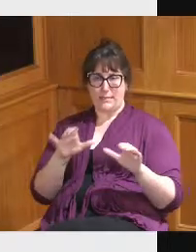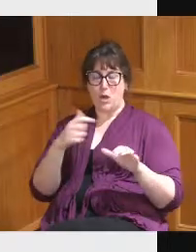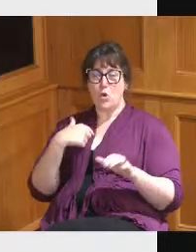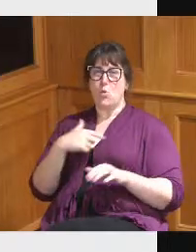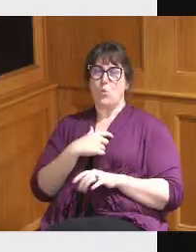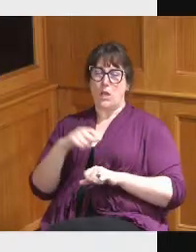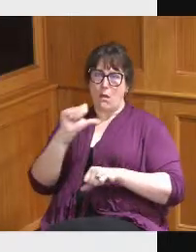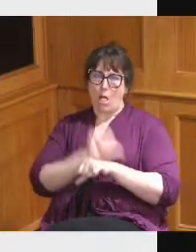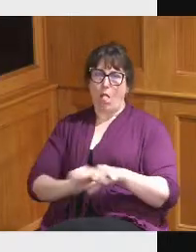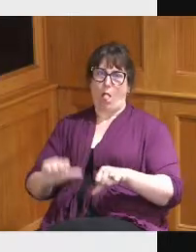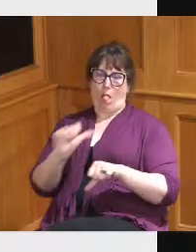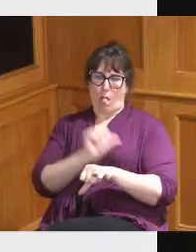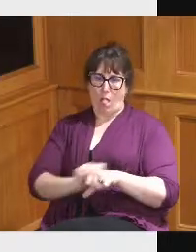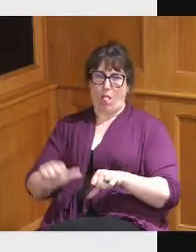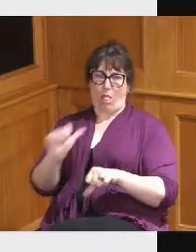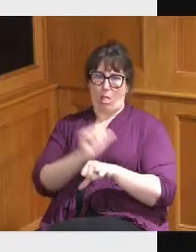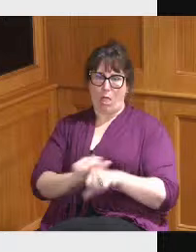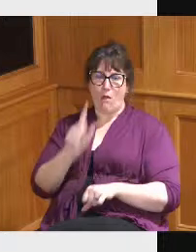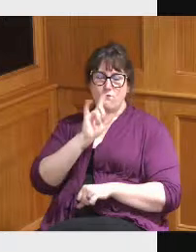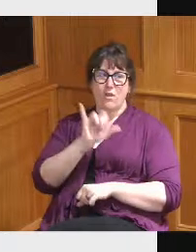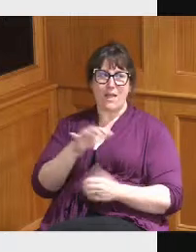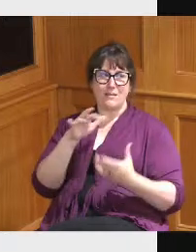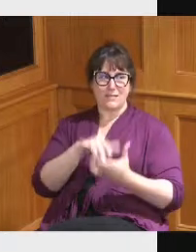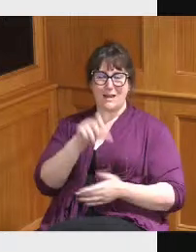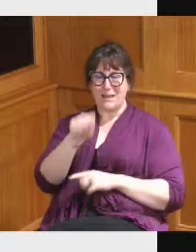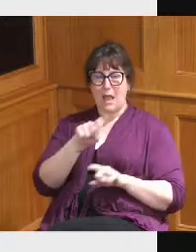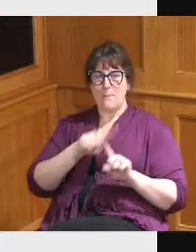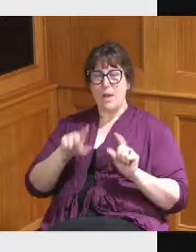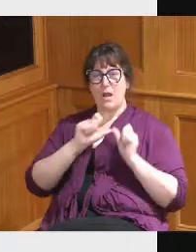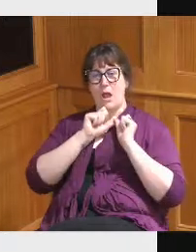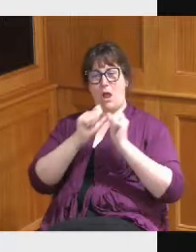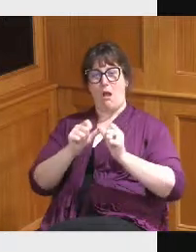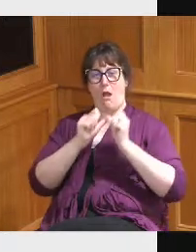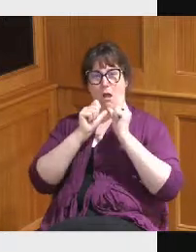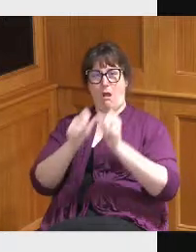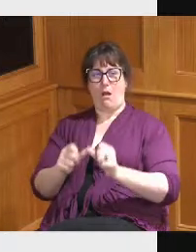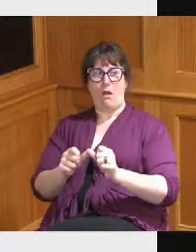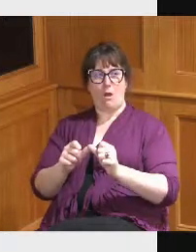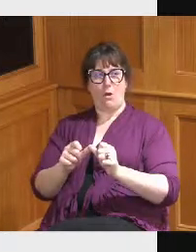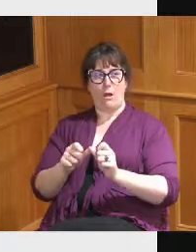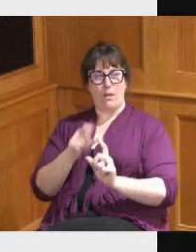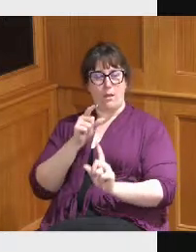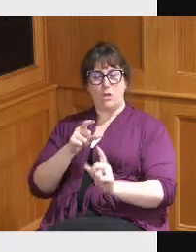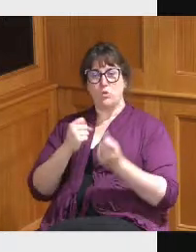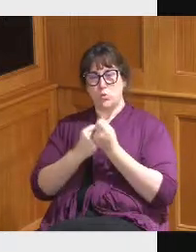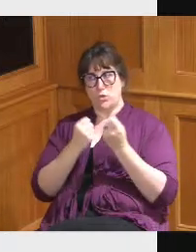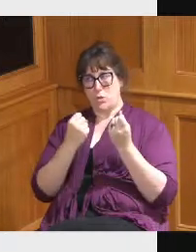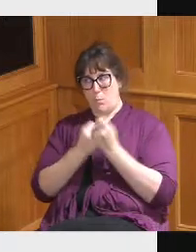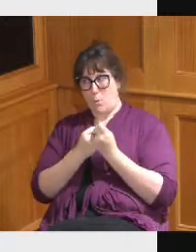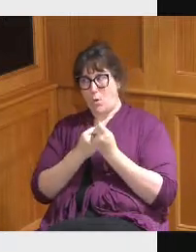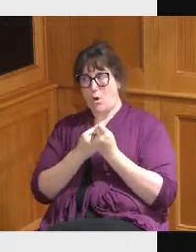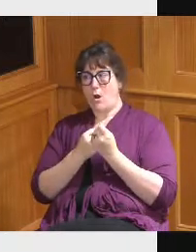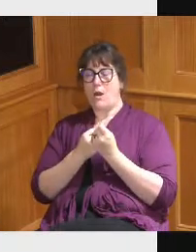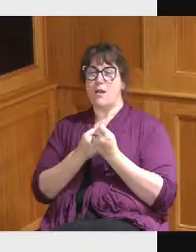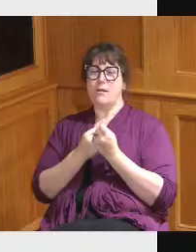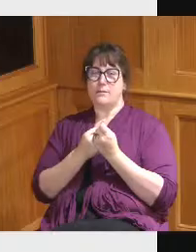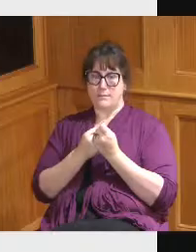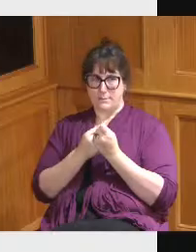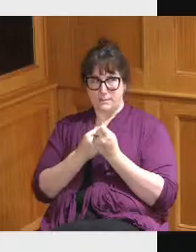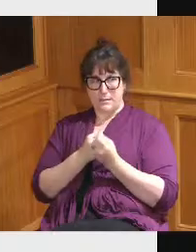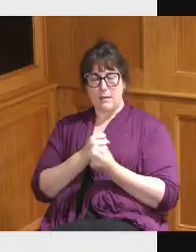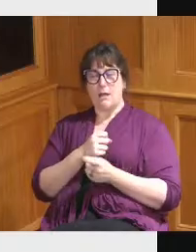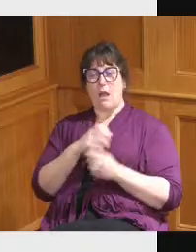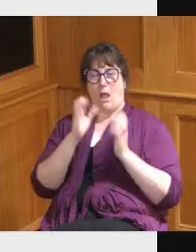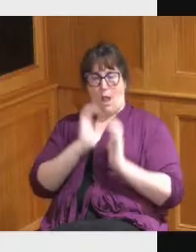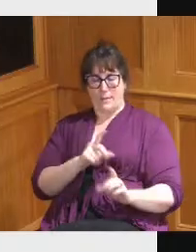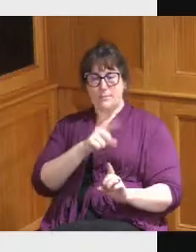do the feasibility study, but to do this in an ongoing manner to support billing customers this way,